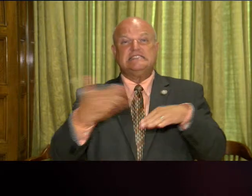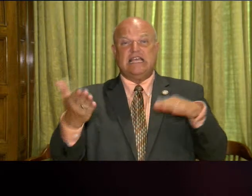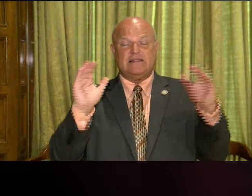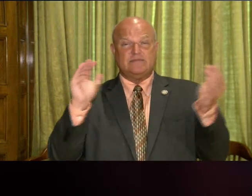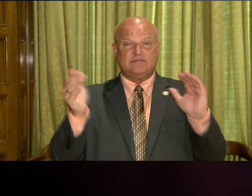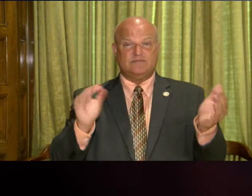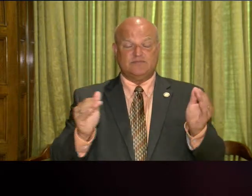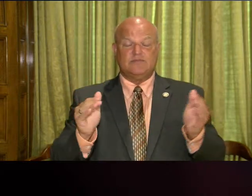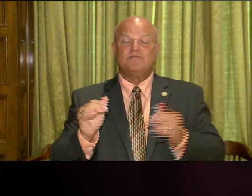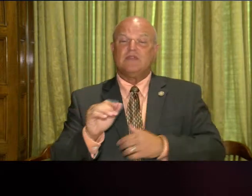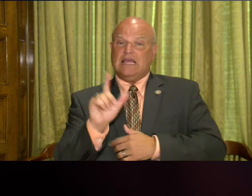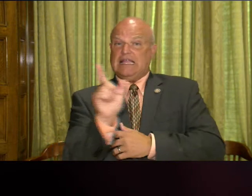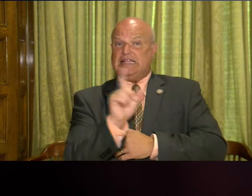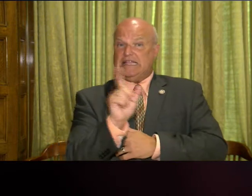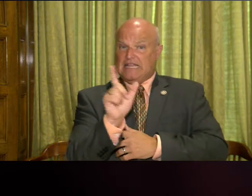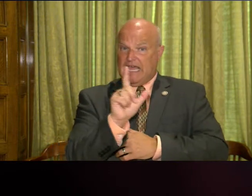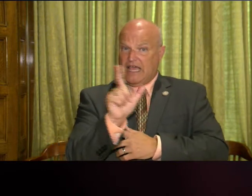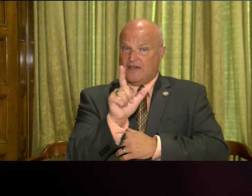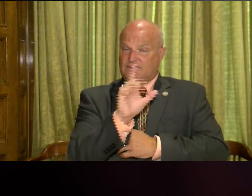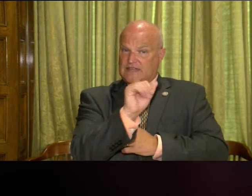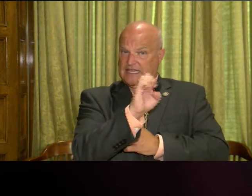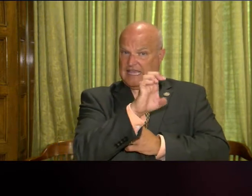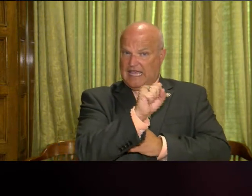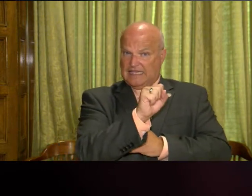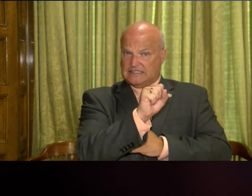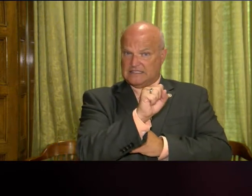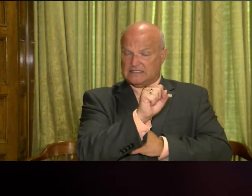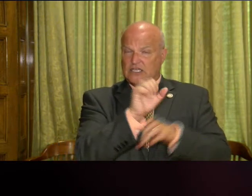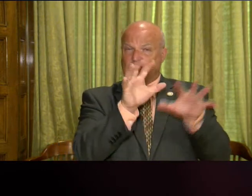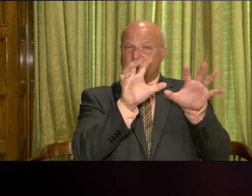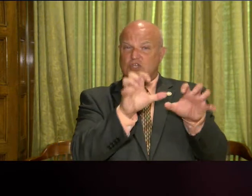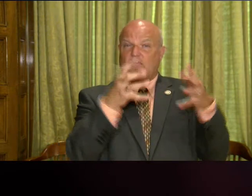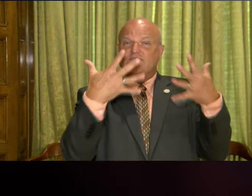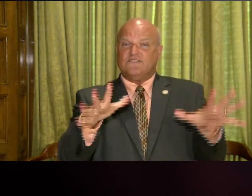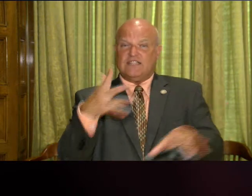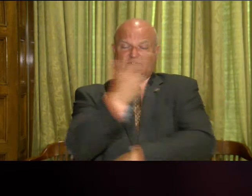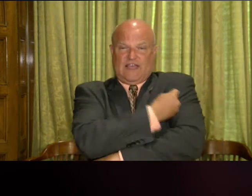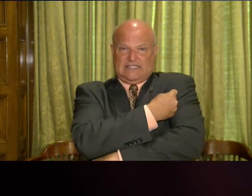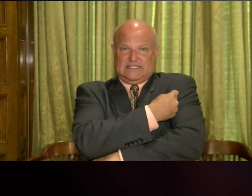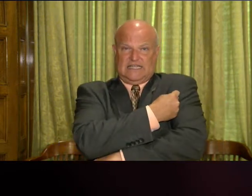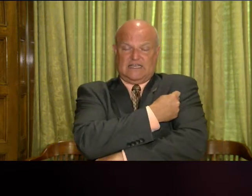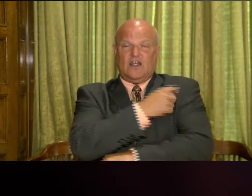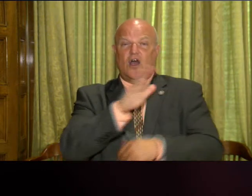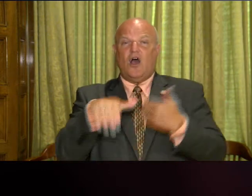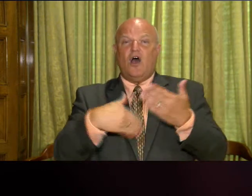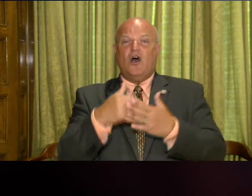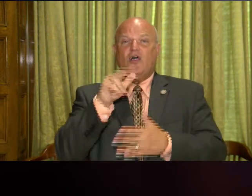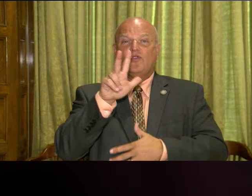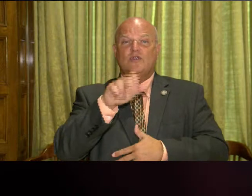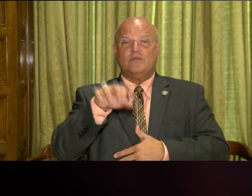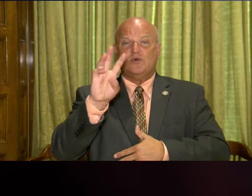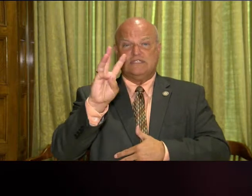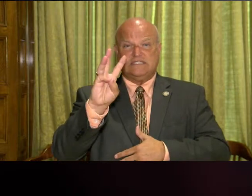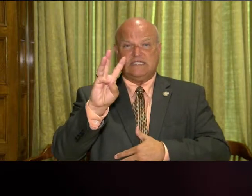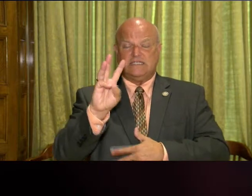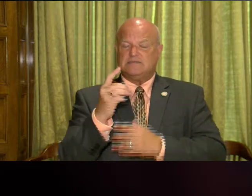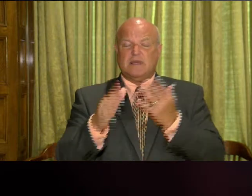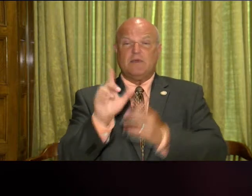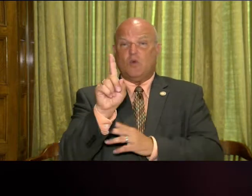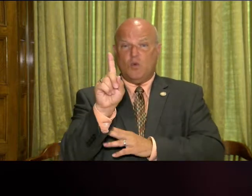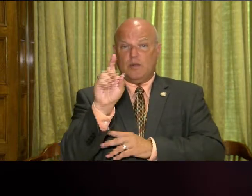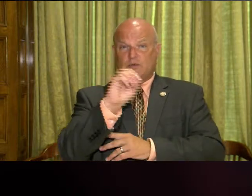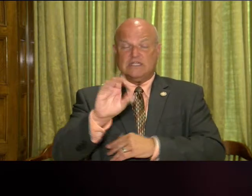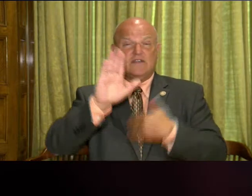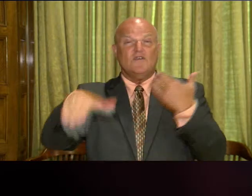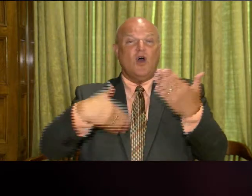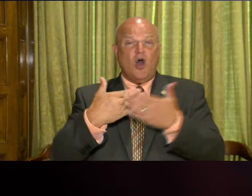On the left side is the cases, and the dark are the vaccinated. So of all the cases, 3.61% of